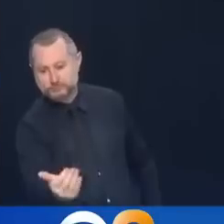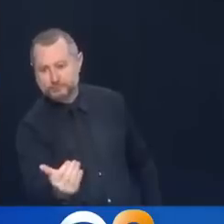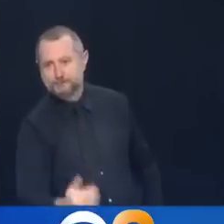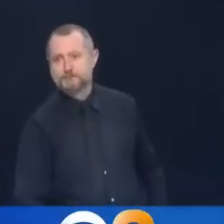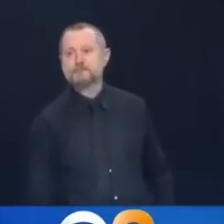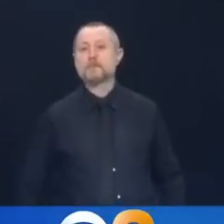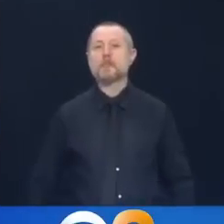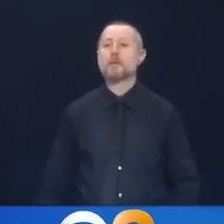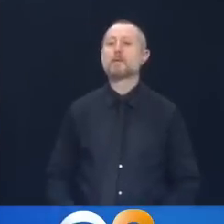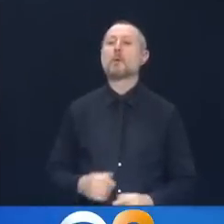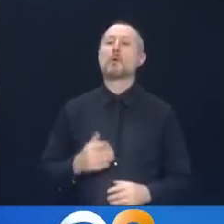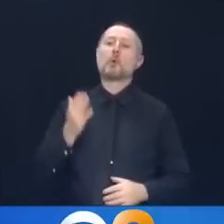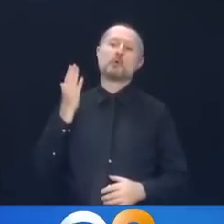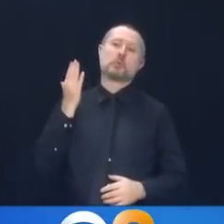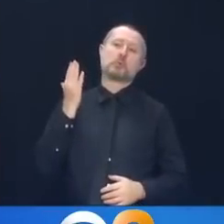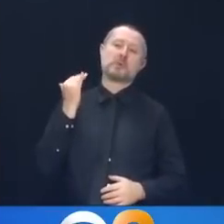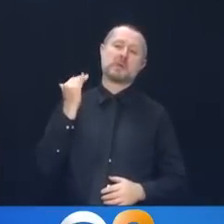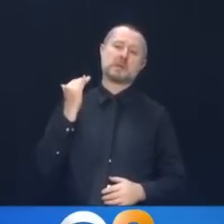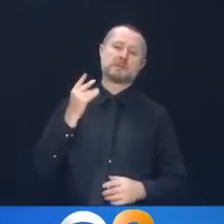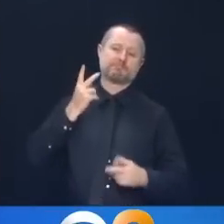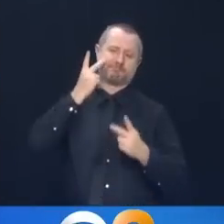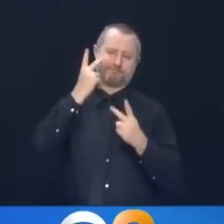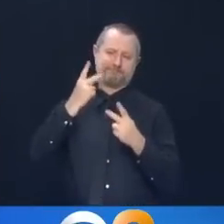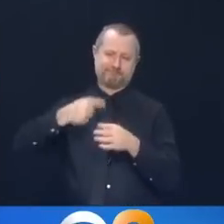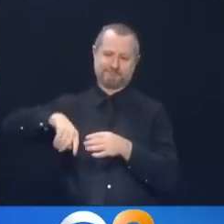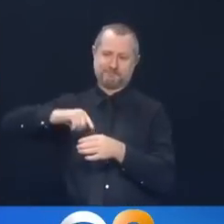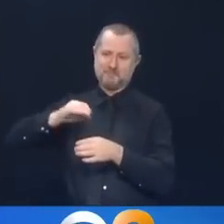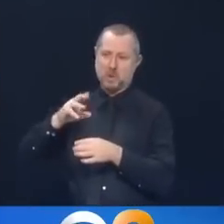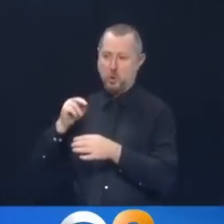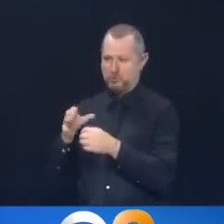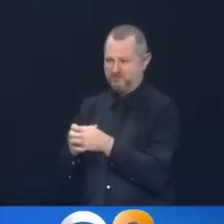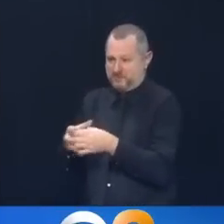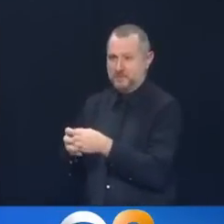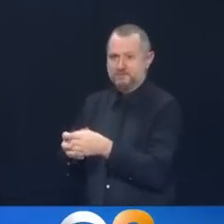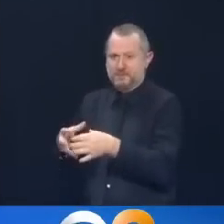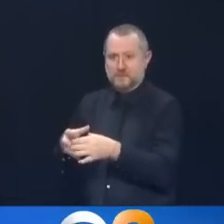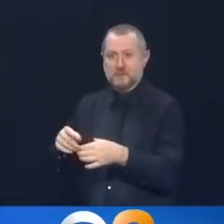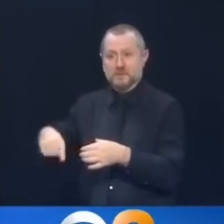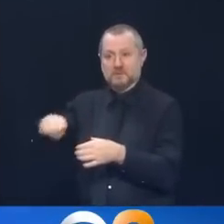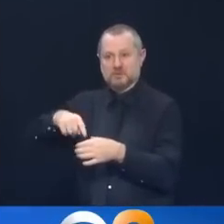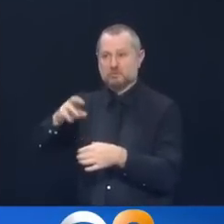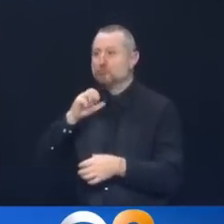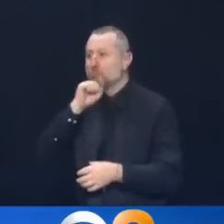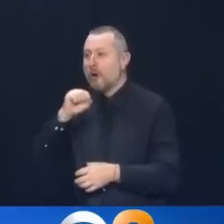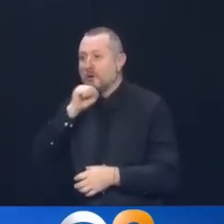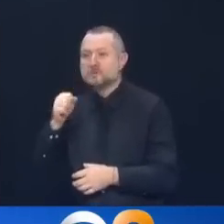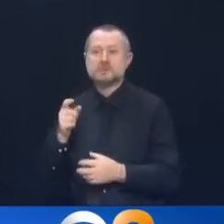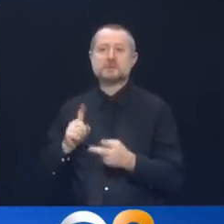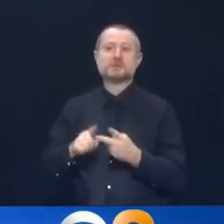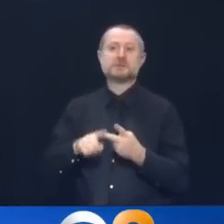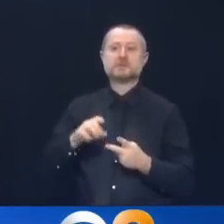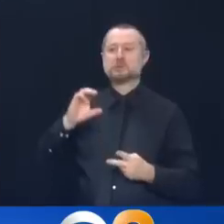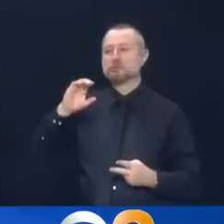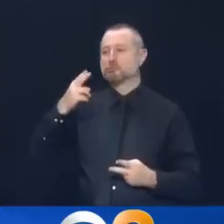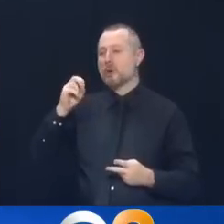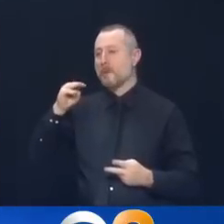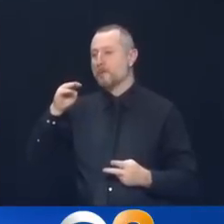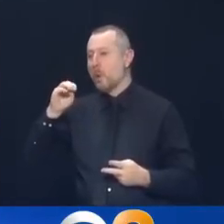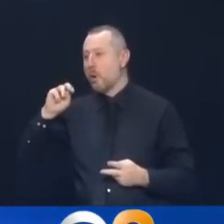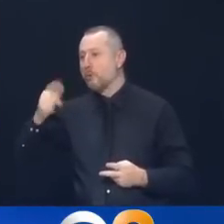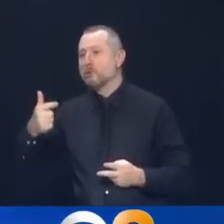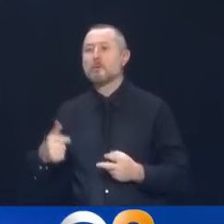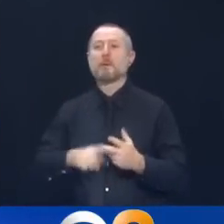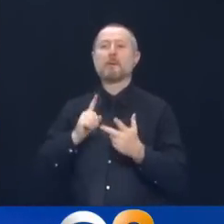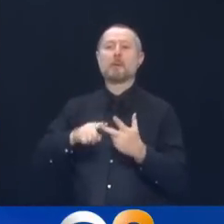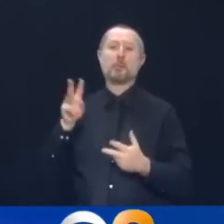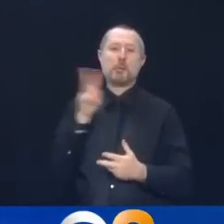Why, we're still seeing clusters in Rockland and Chemung, and it's really spreading throughout western and central New York. Why hasn't New York taken broader steps like